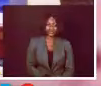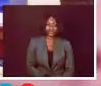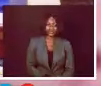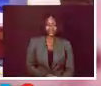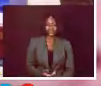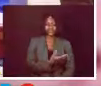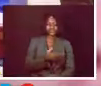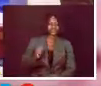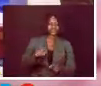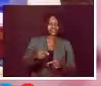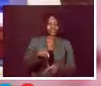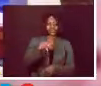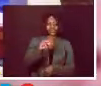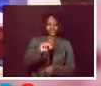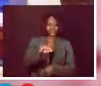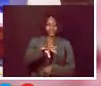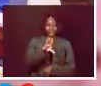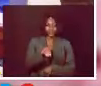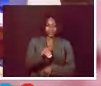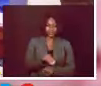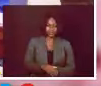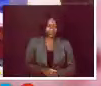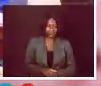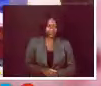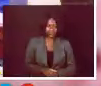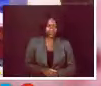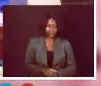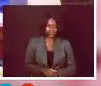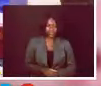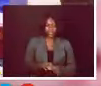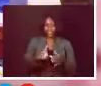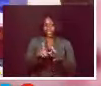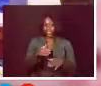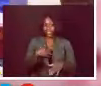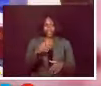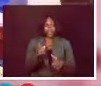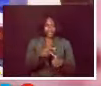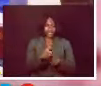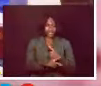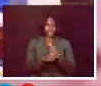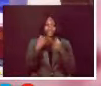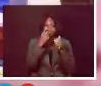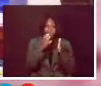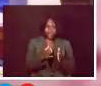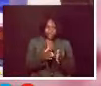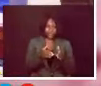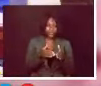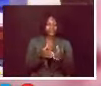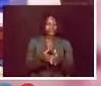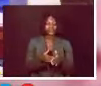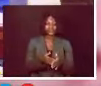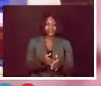to Pan-African Parliament, that's PAP. Then you have the first deputy speaker